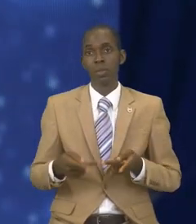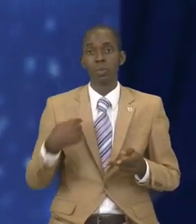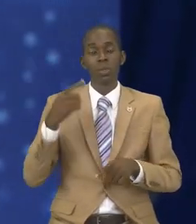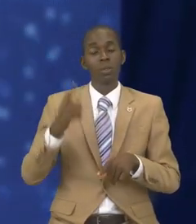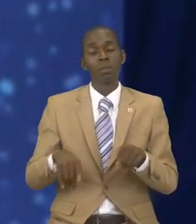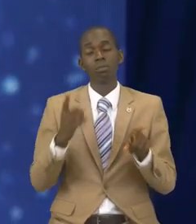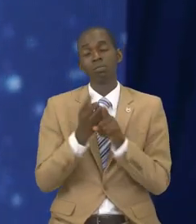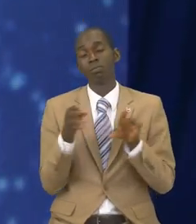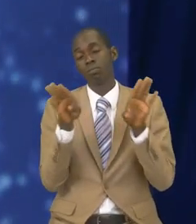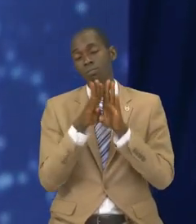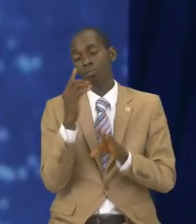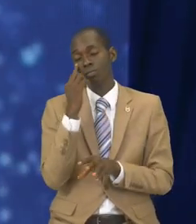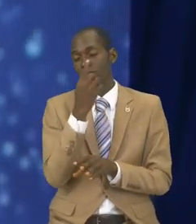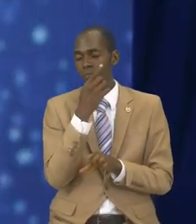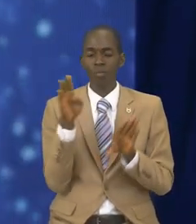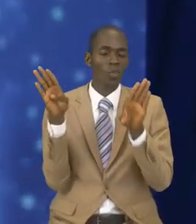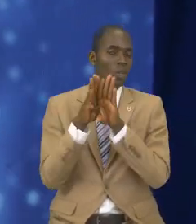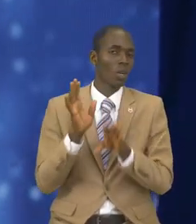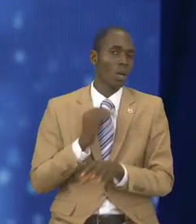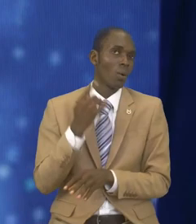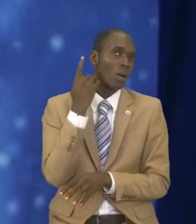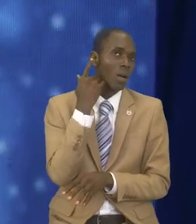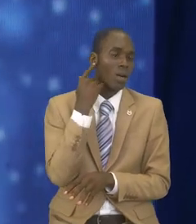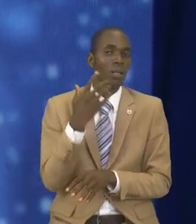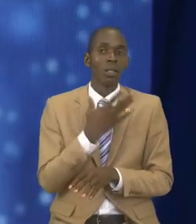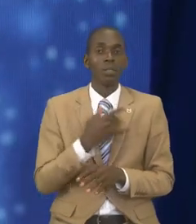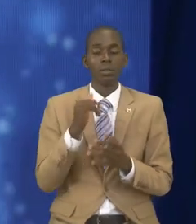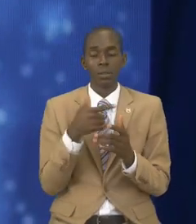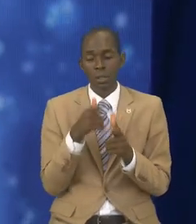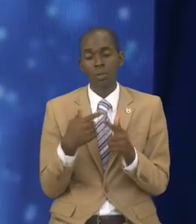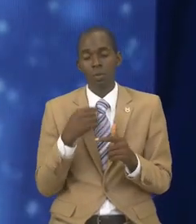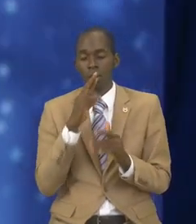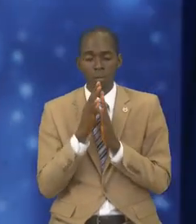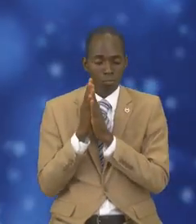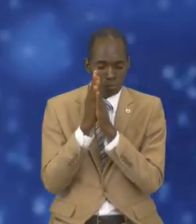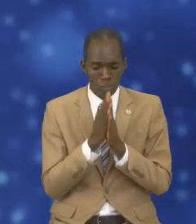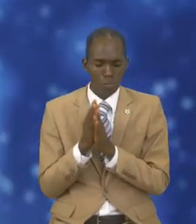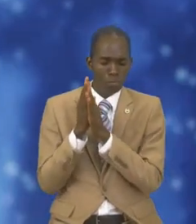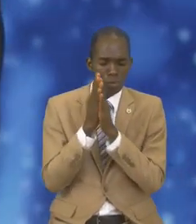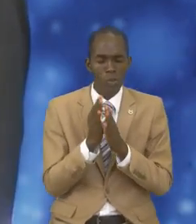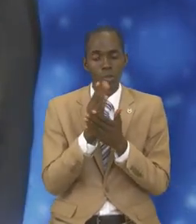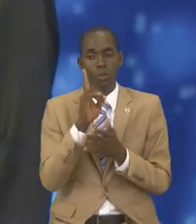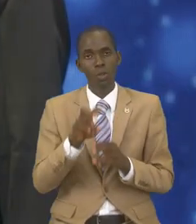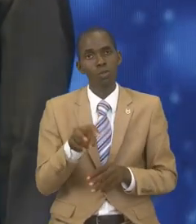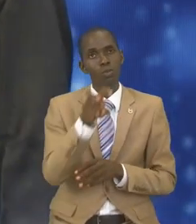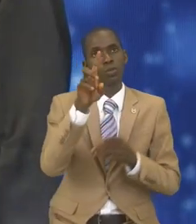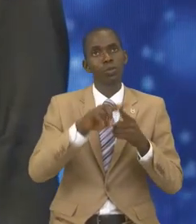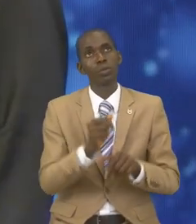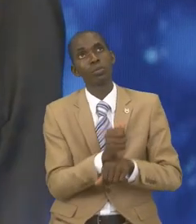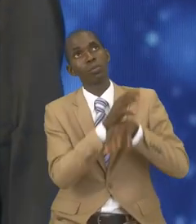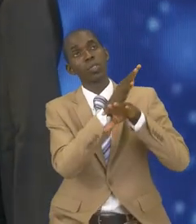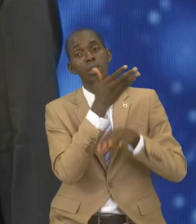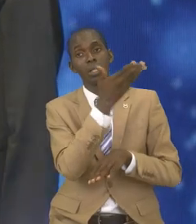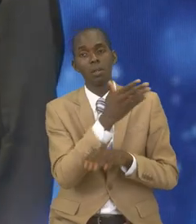and close and block our ears and then say we're praying and praying and praying. Somebody goes to the mountain and is fasting and praying.